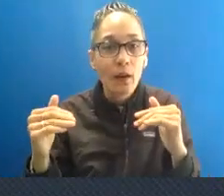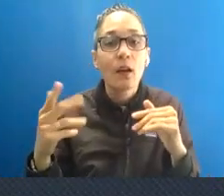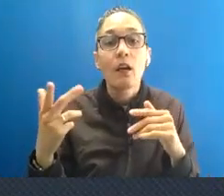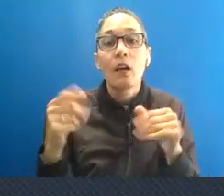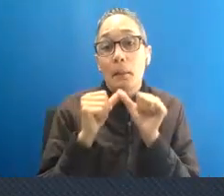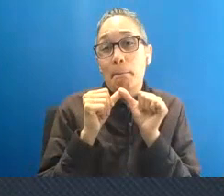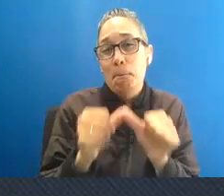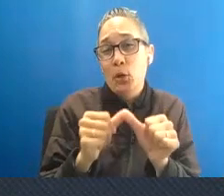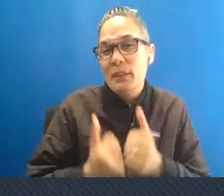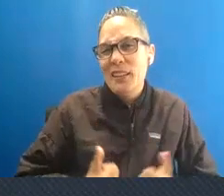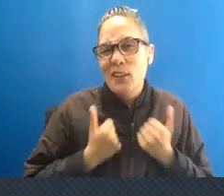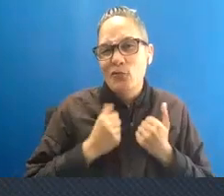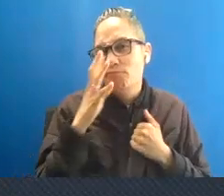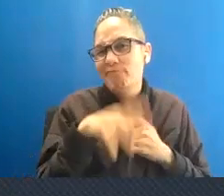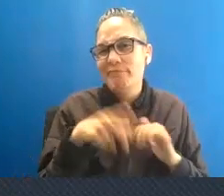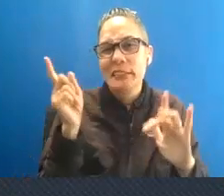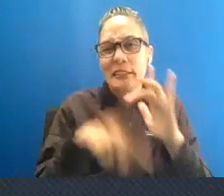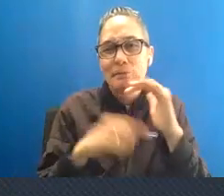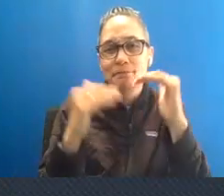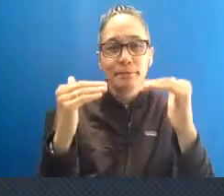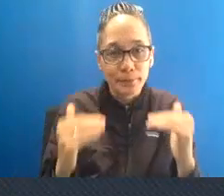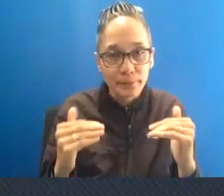Permanent address, you don't really have to worry about this section.